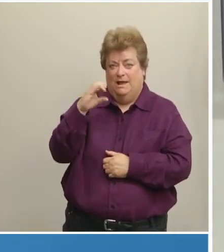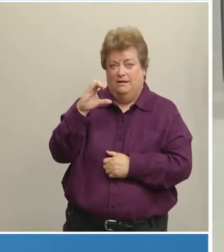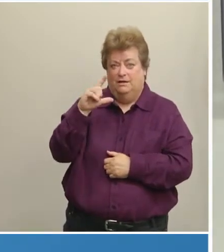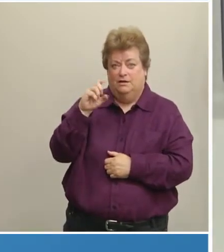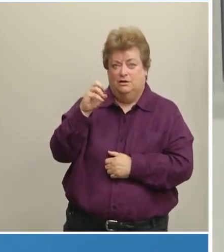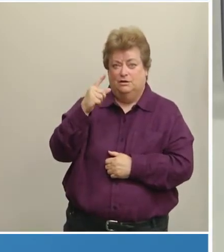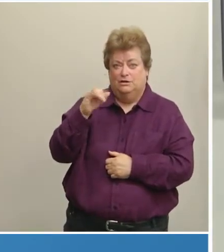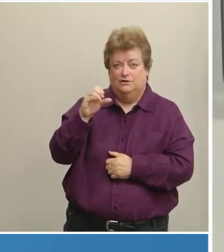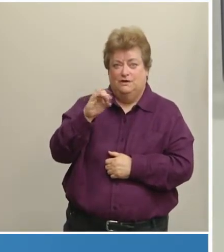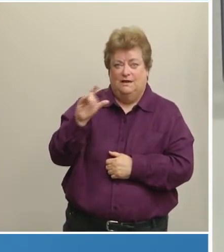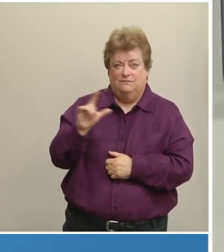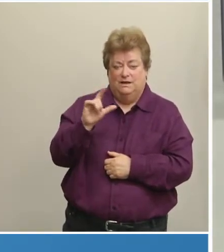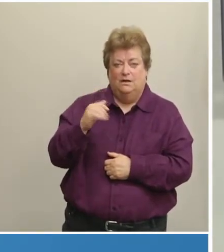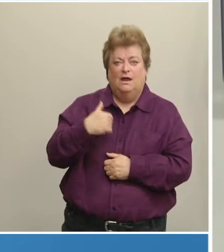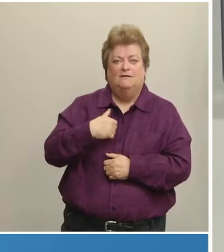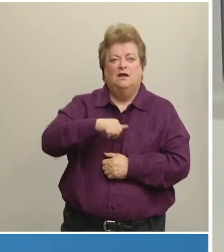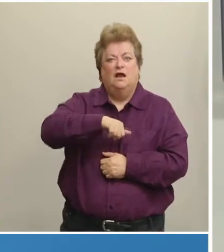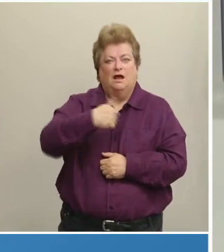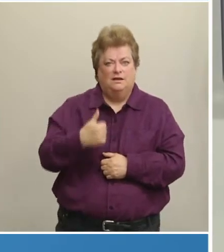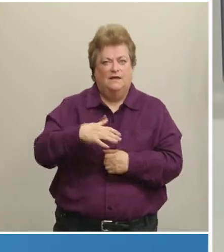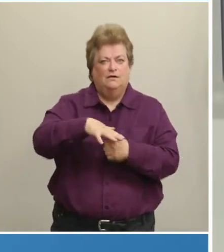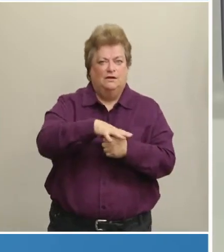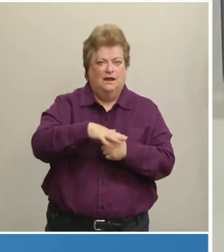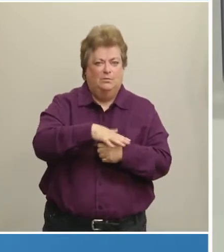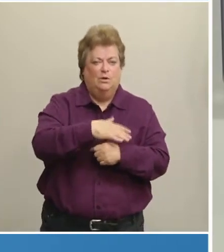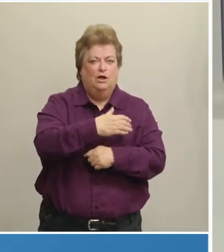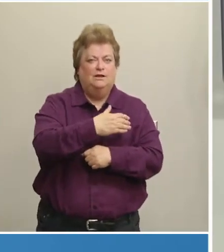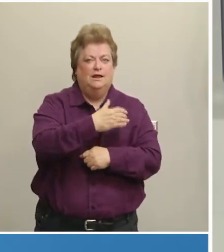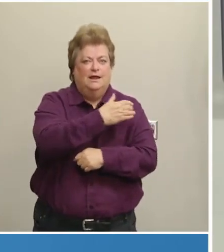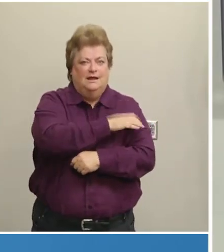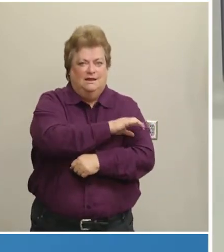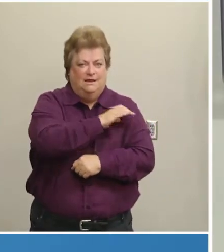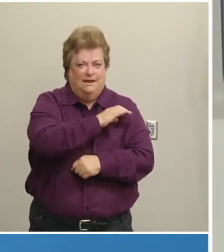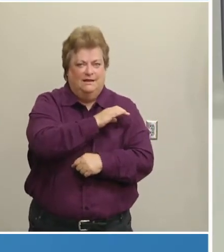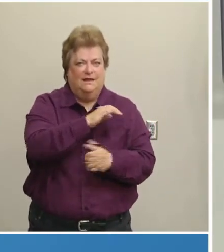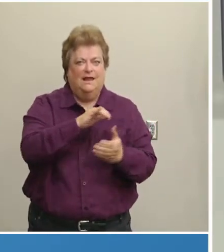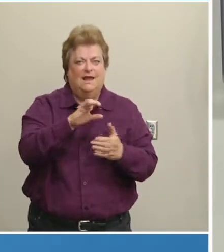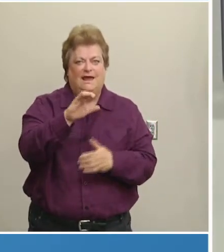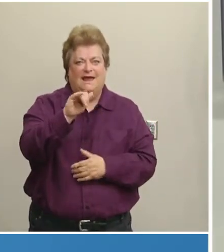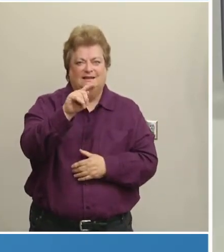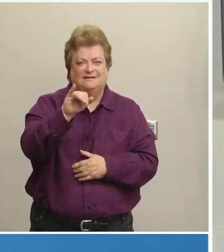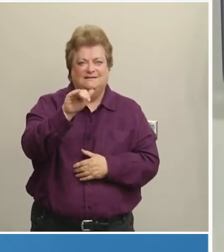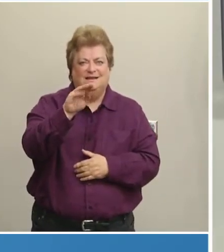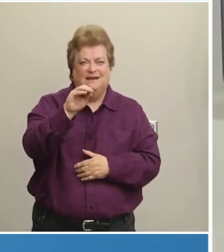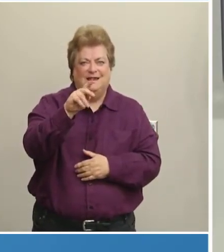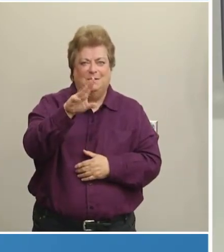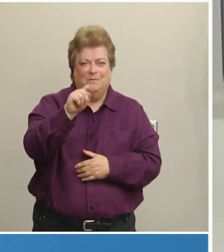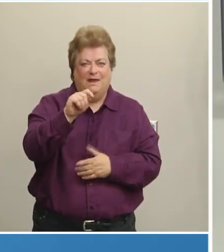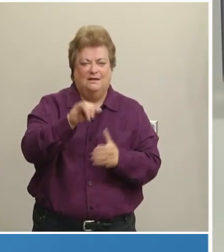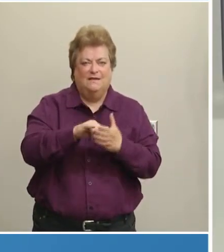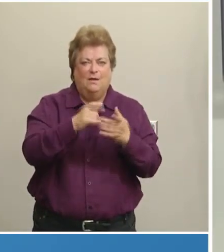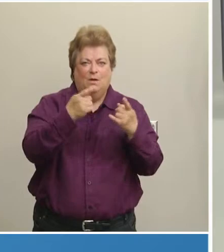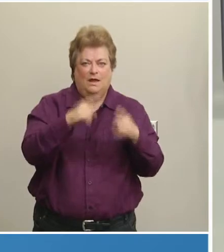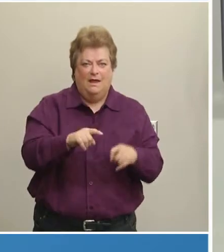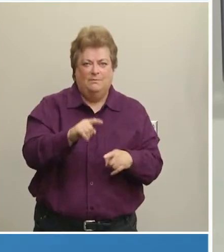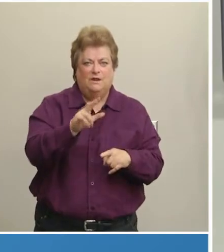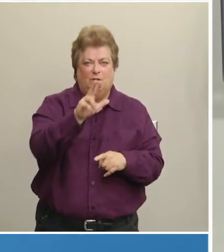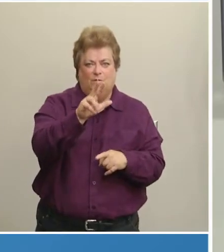Lincoln, we're having another neighborhood clinic at City Impact, which will take place tomorrow from 3 to